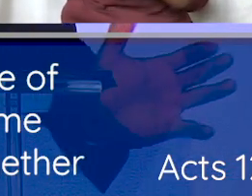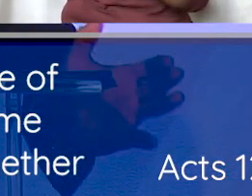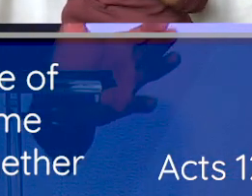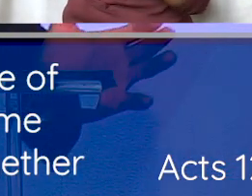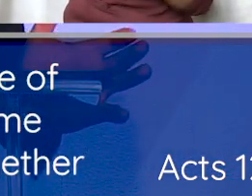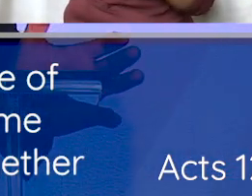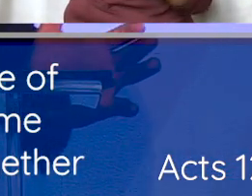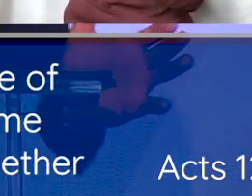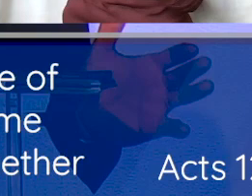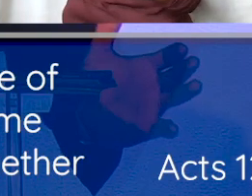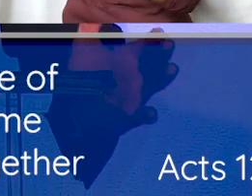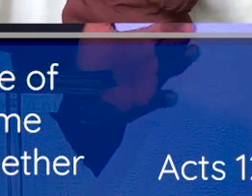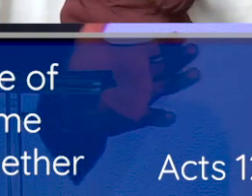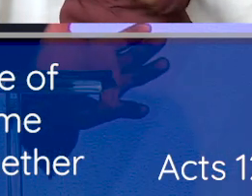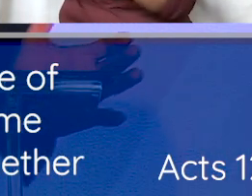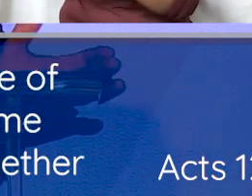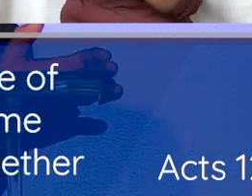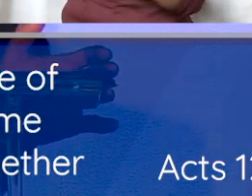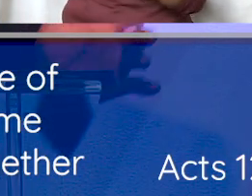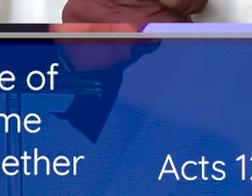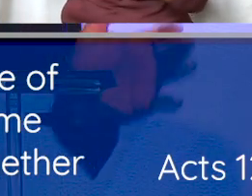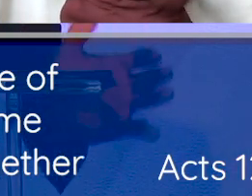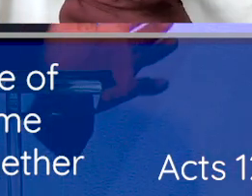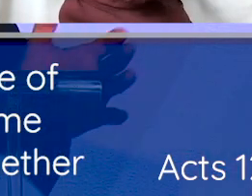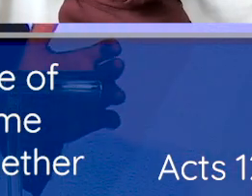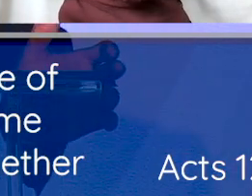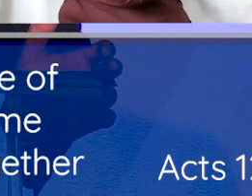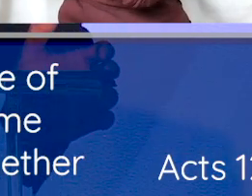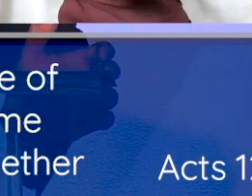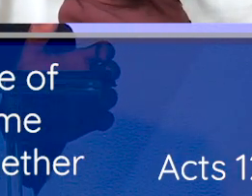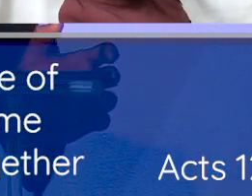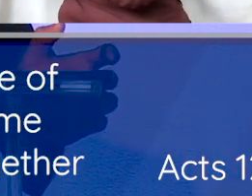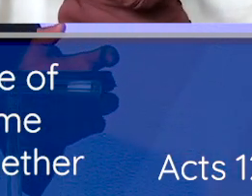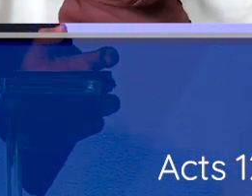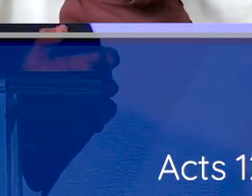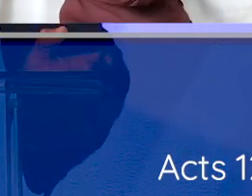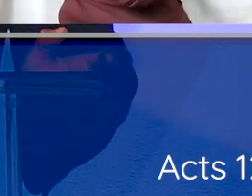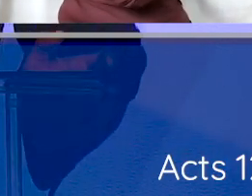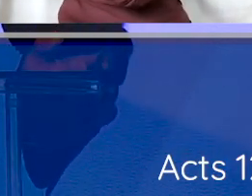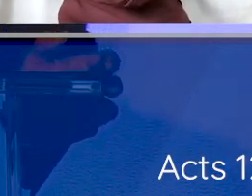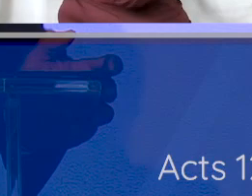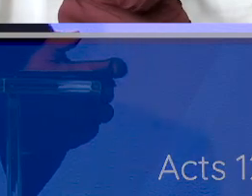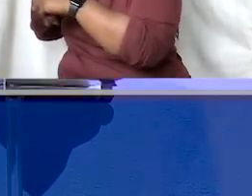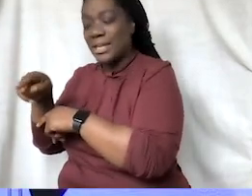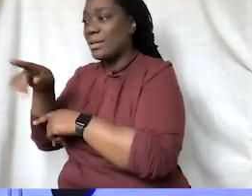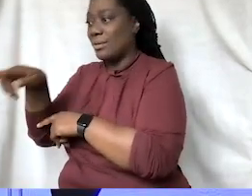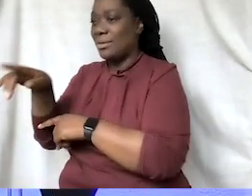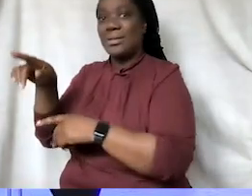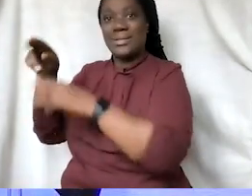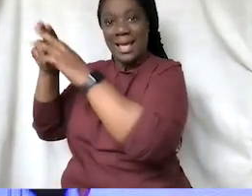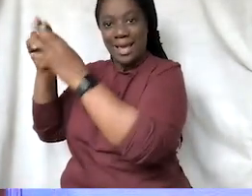the mother of John, whose other name was Mark, where many others were gathered and were